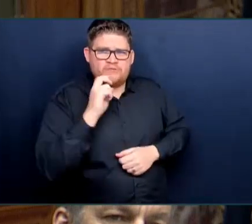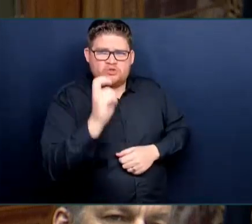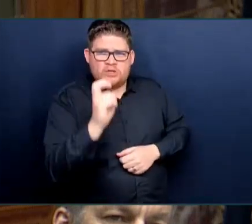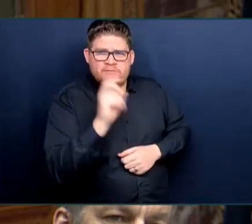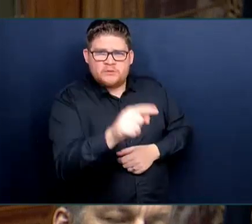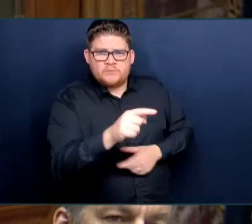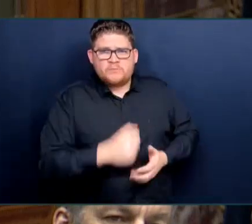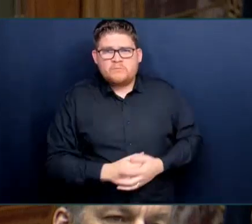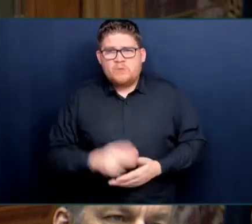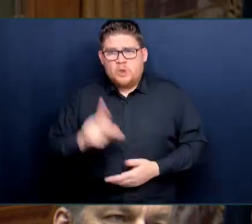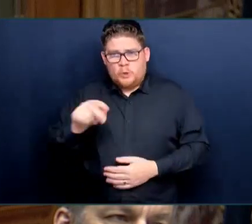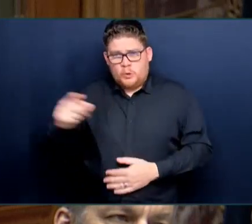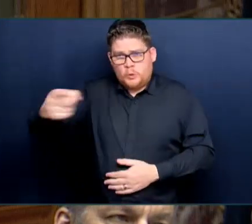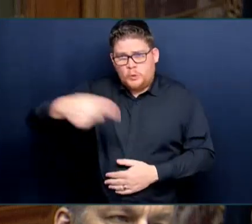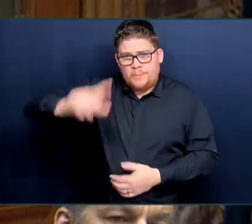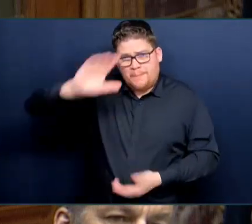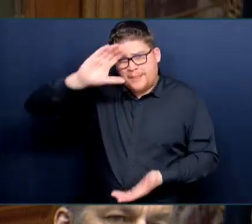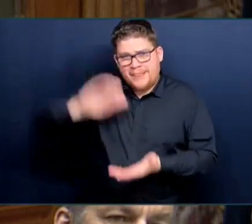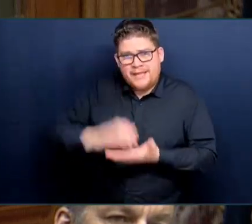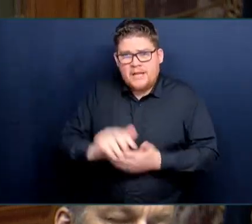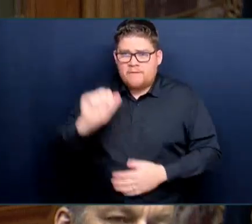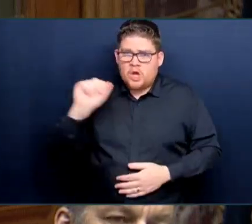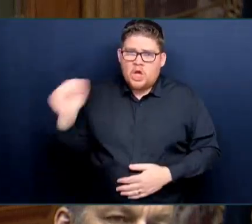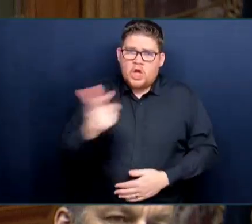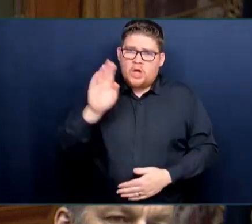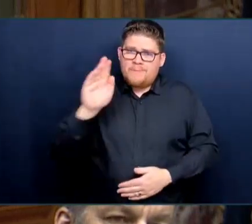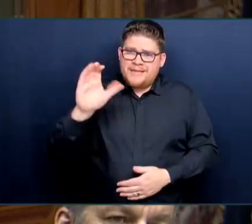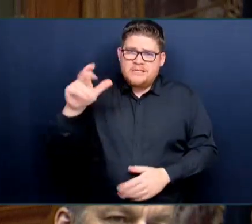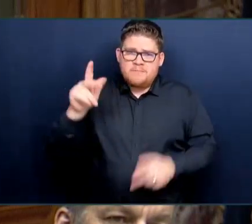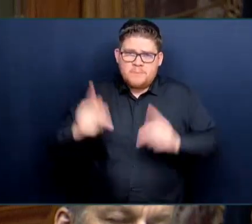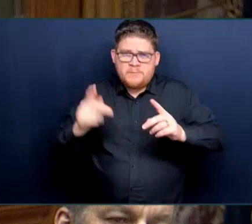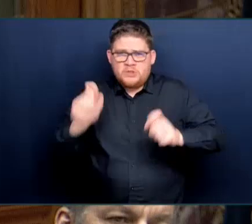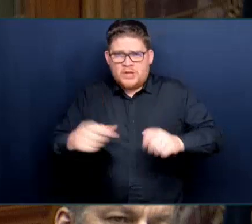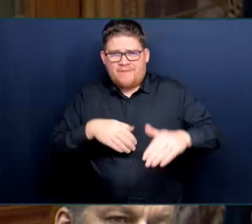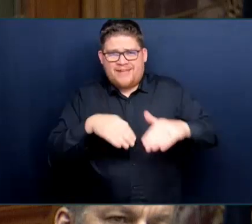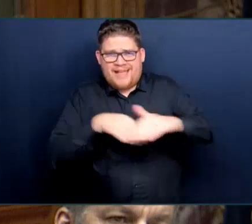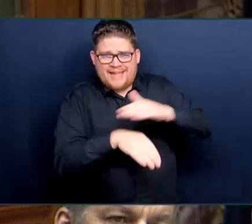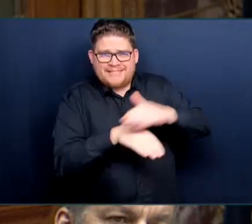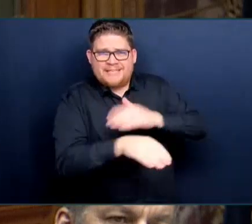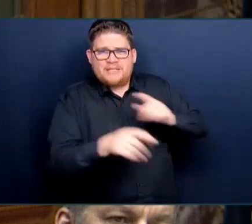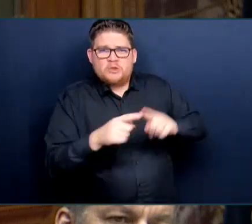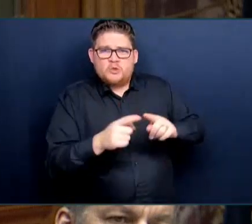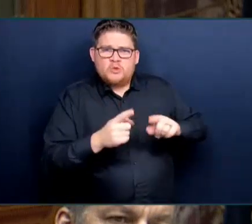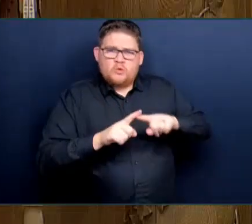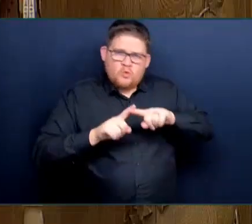reliable public transportation in and between their communities?